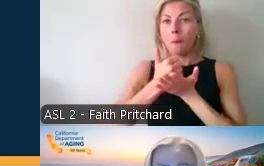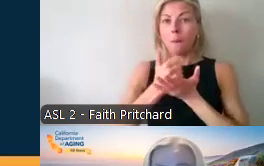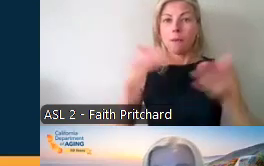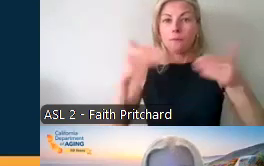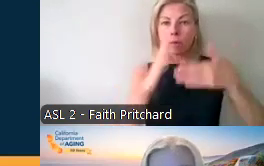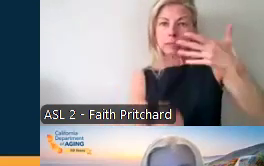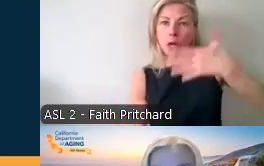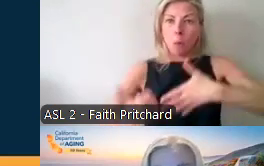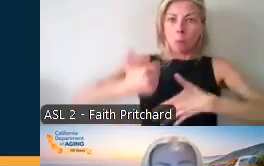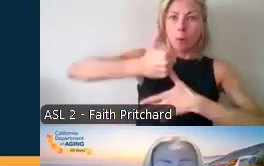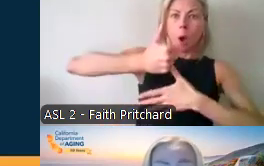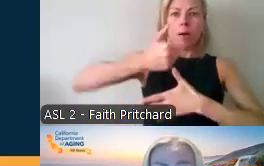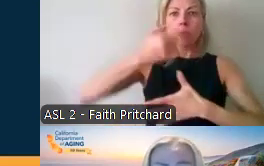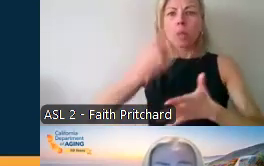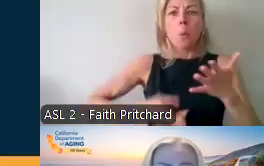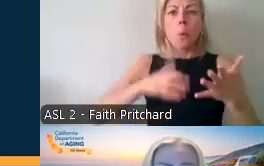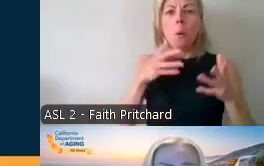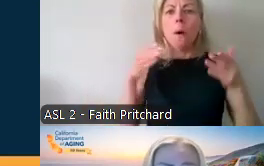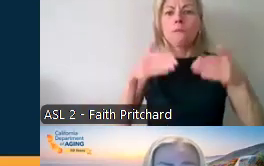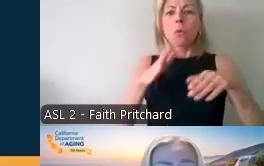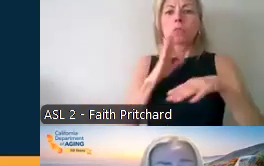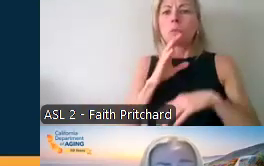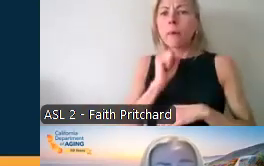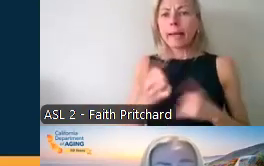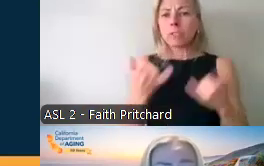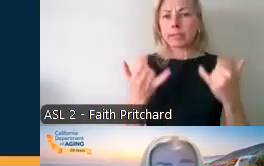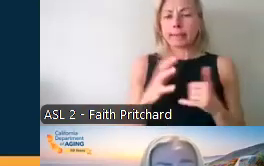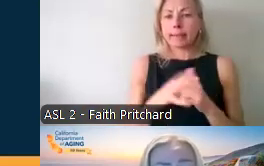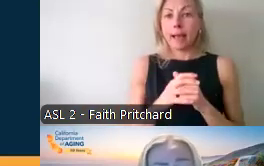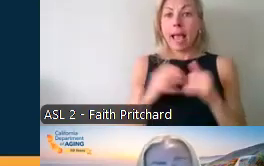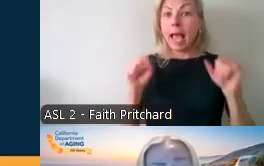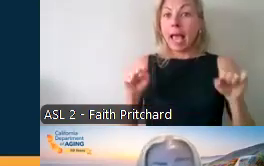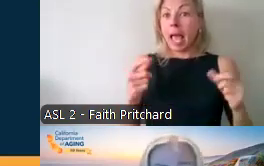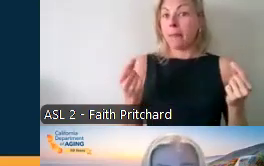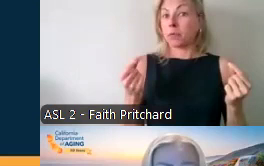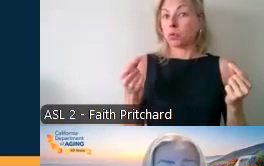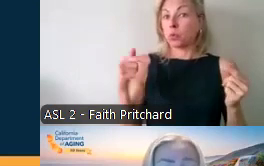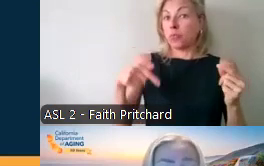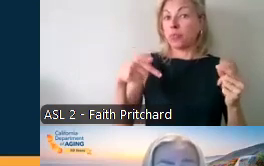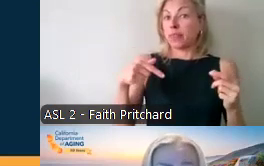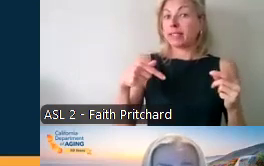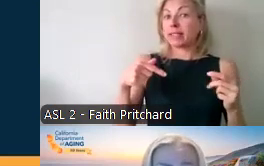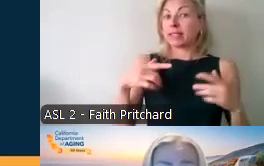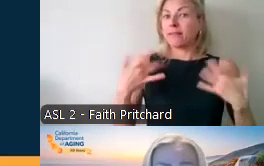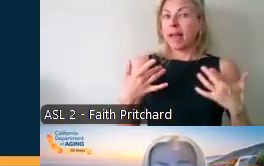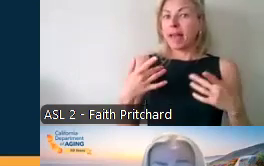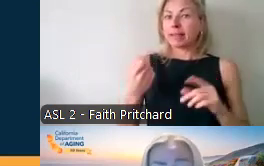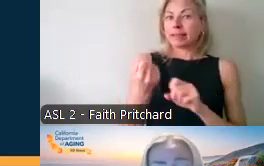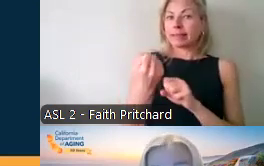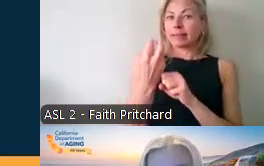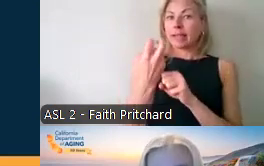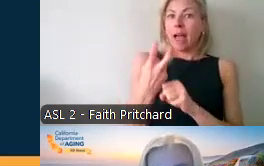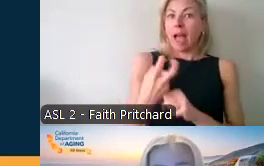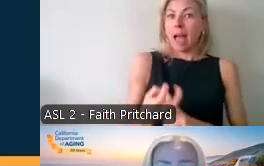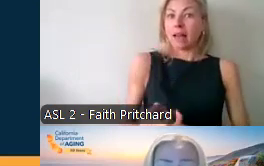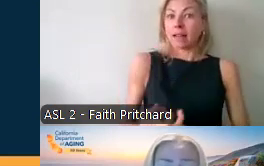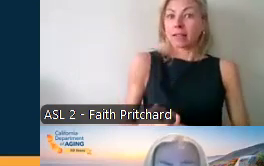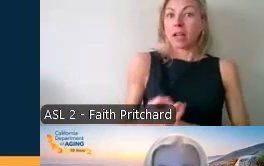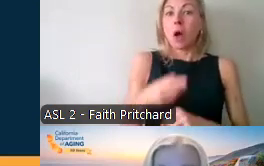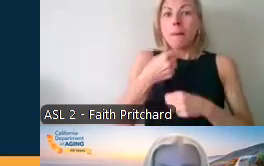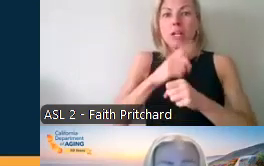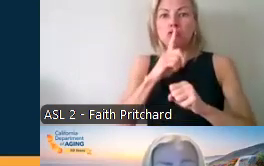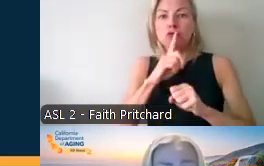facing Californians today. We are able to do this event every other year to ensure that we can create initiatives,